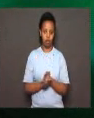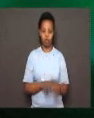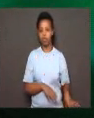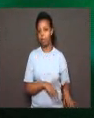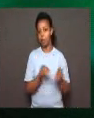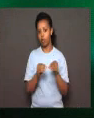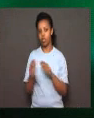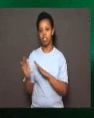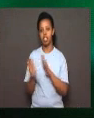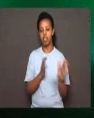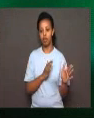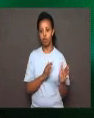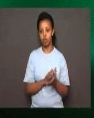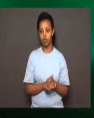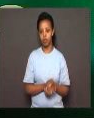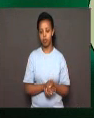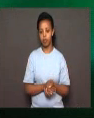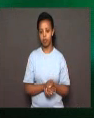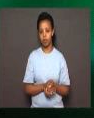Students, let's get ready.